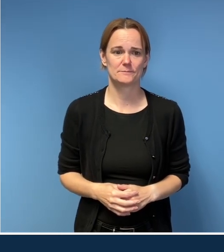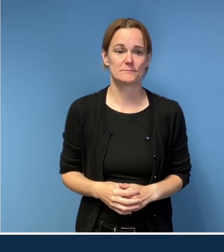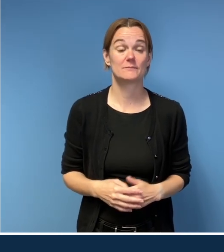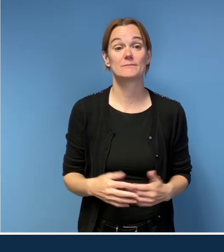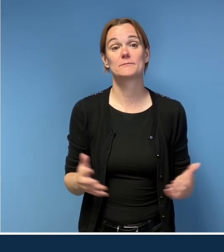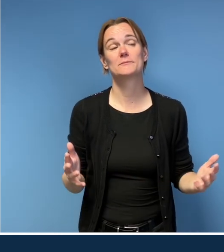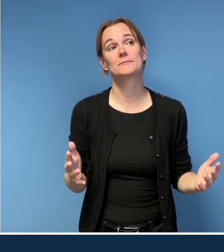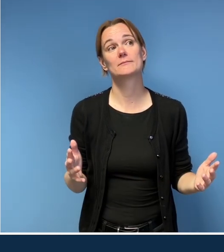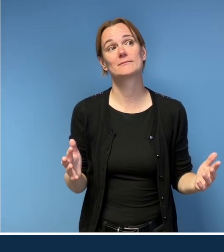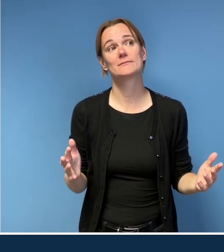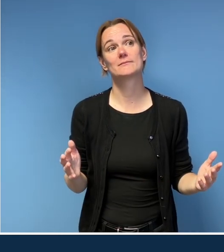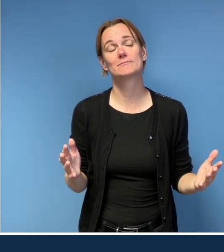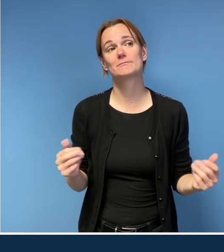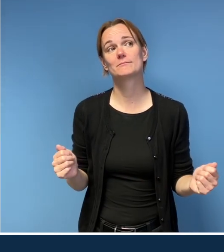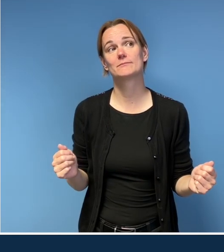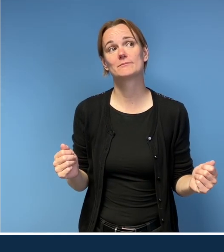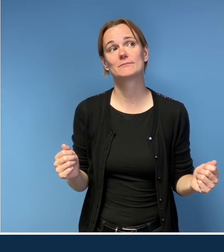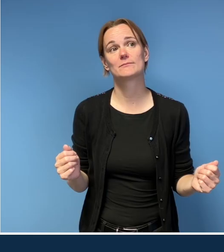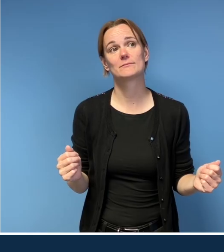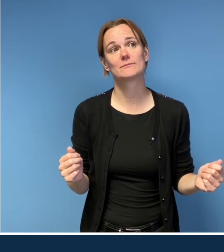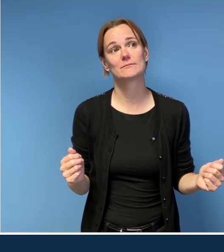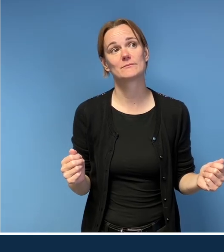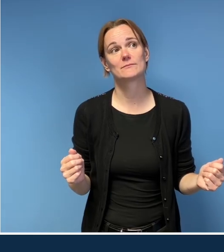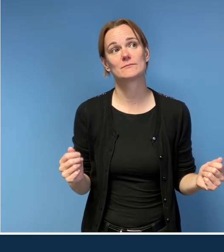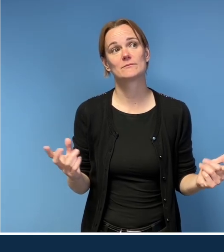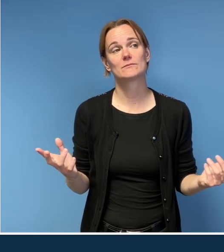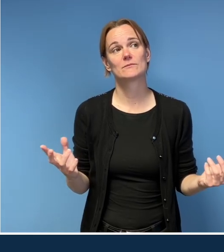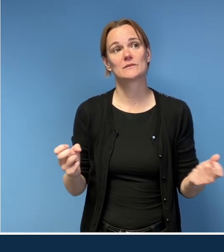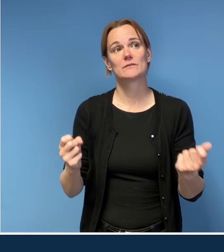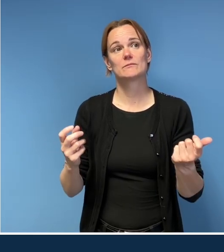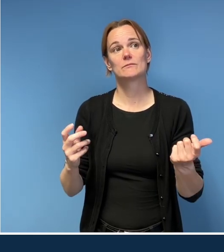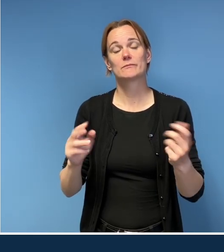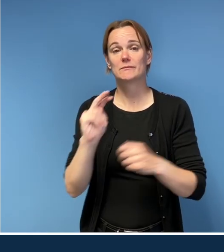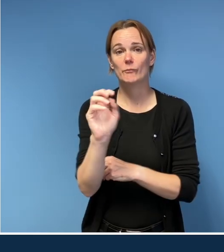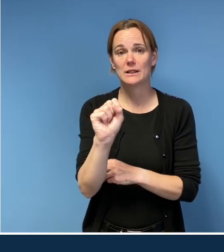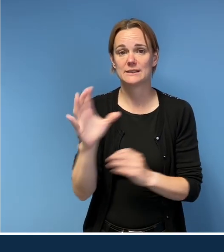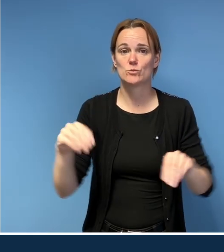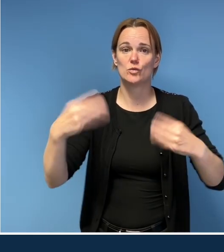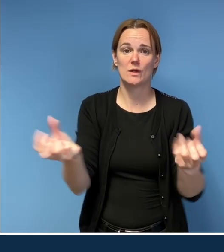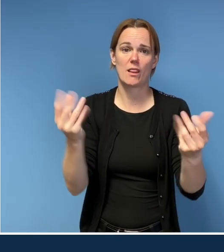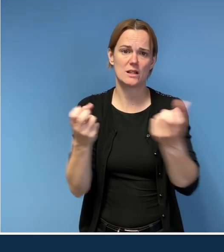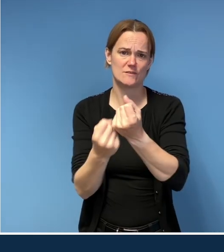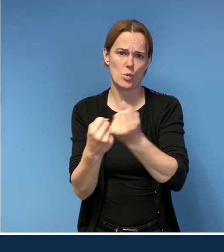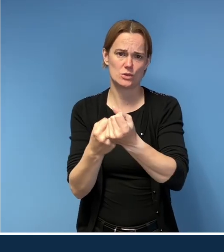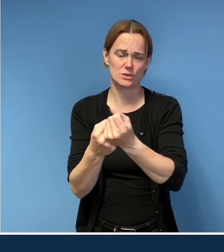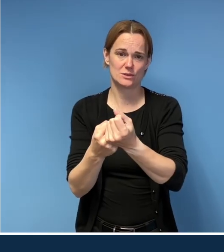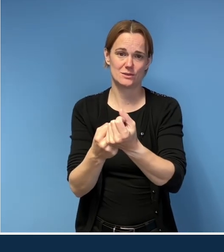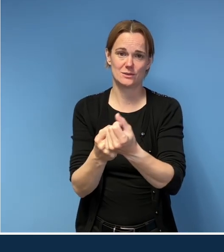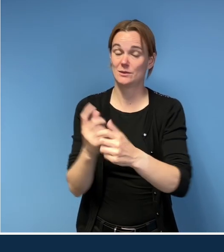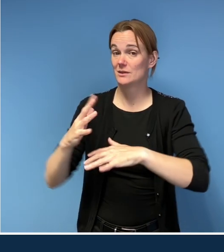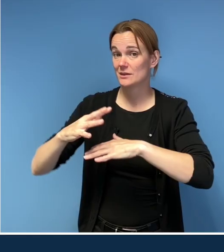I would say that in the scope of supports, we're still not autonomous in